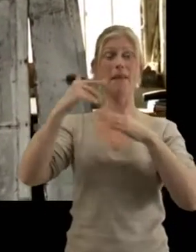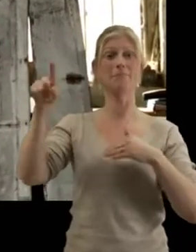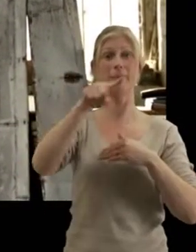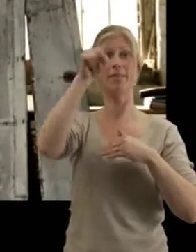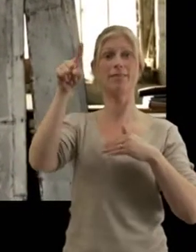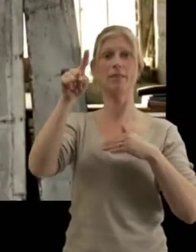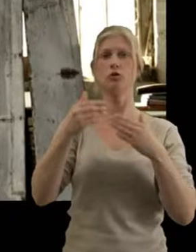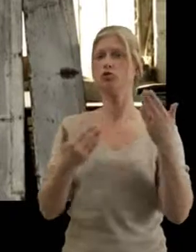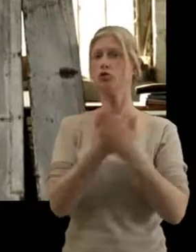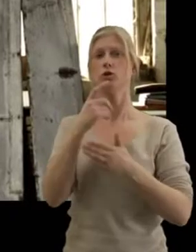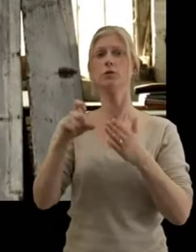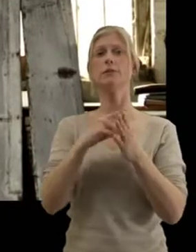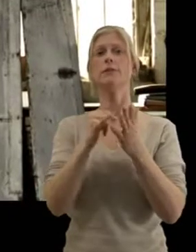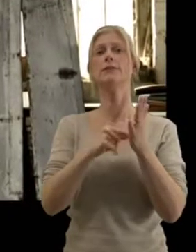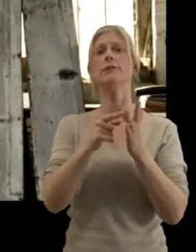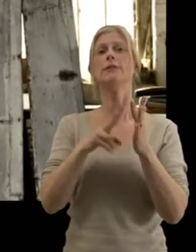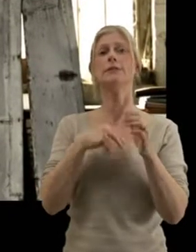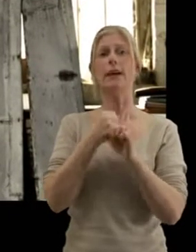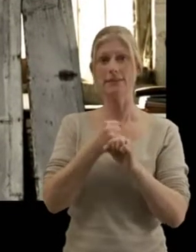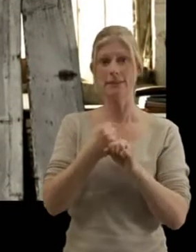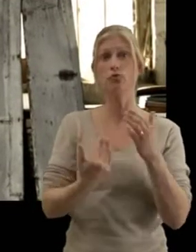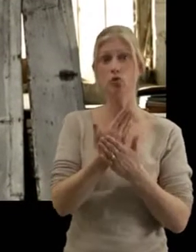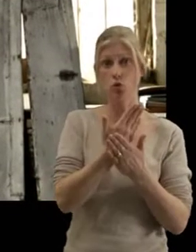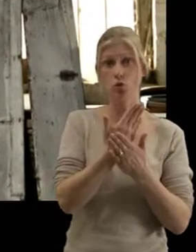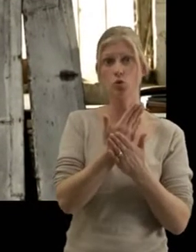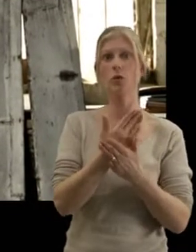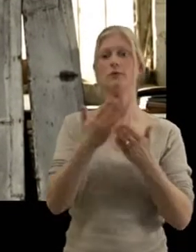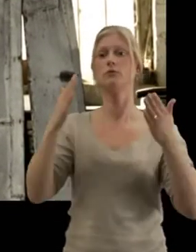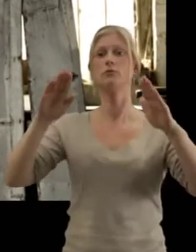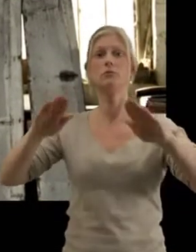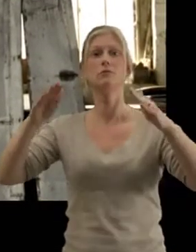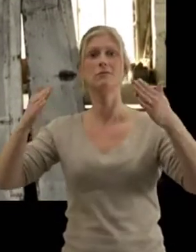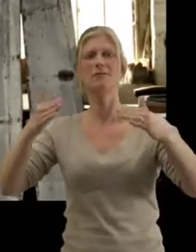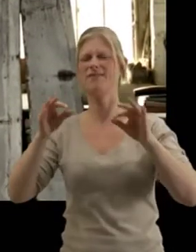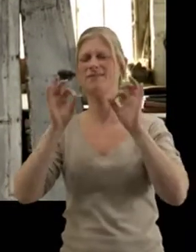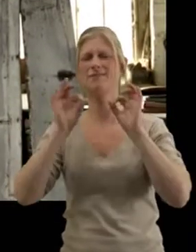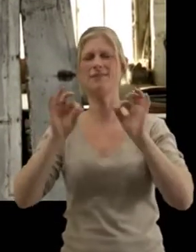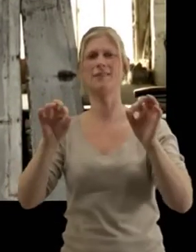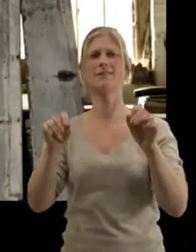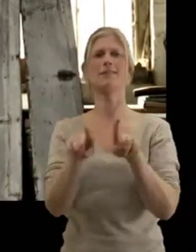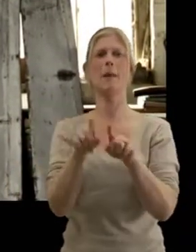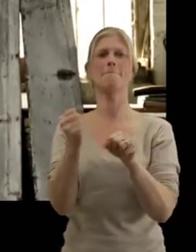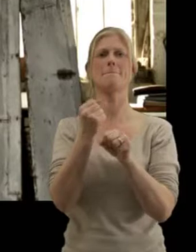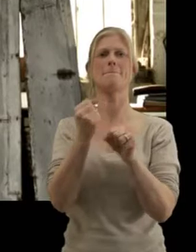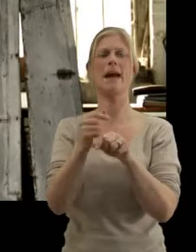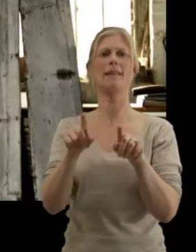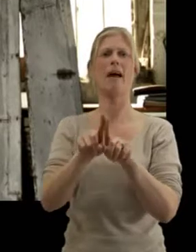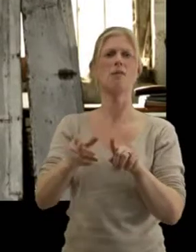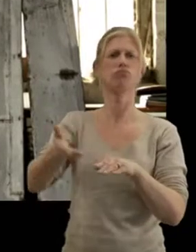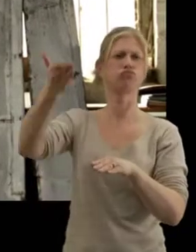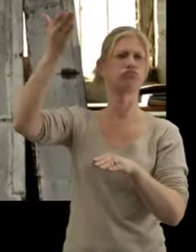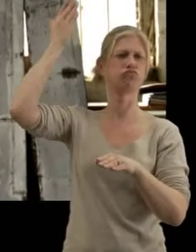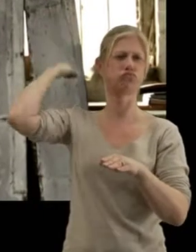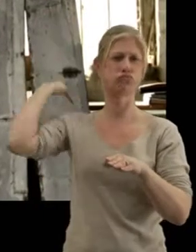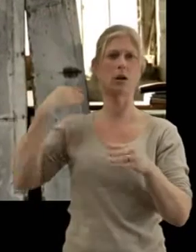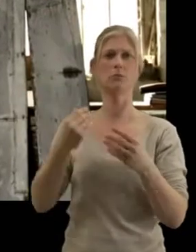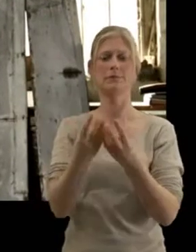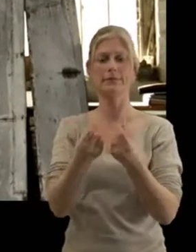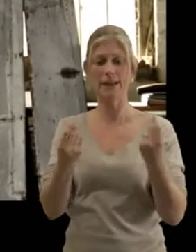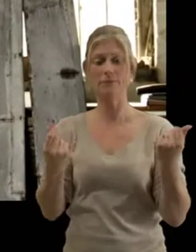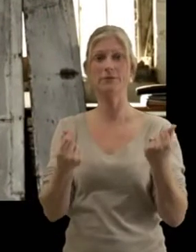new castings made, and we've made the new shades in exactly the same way as the old ones were, with the canvas